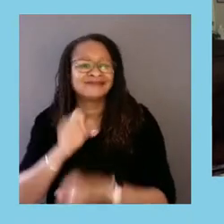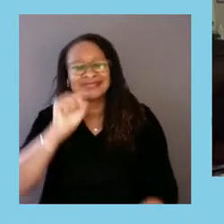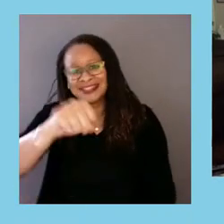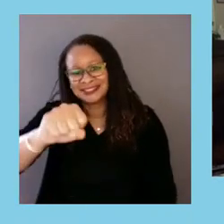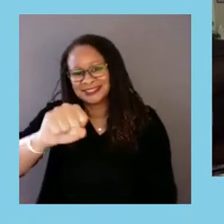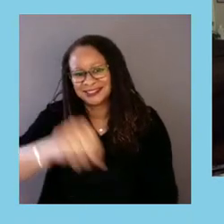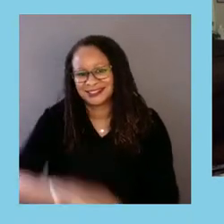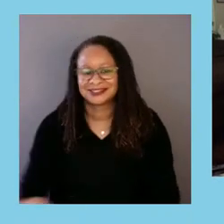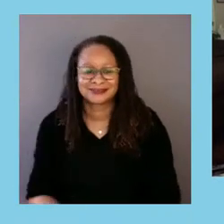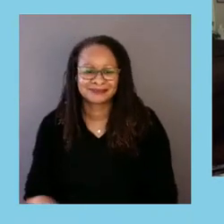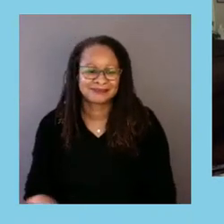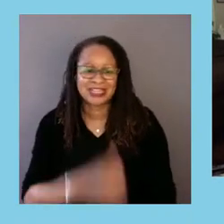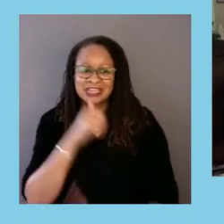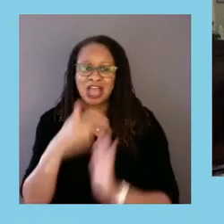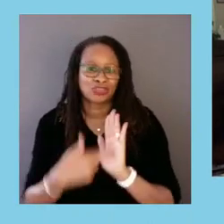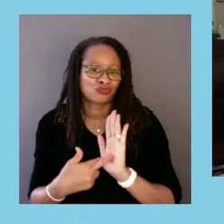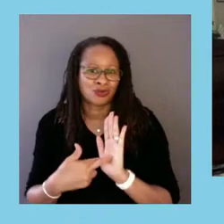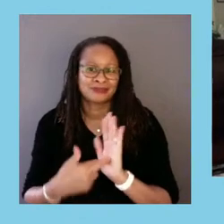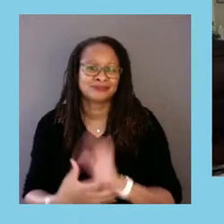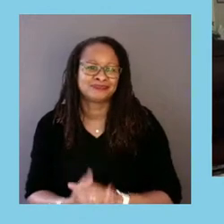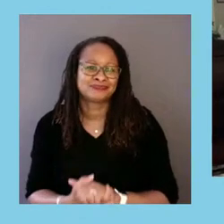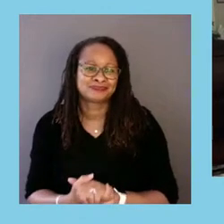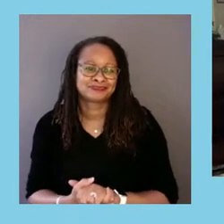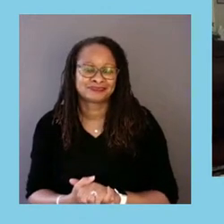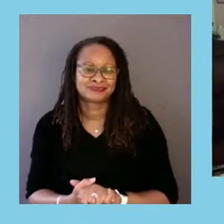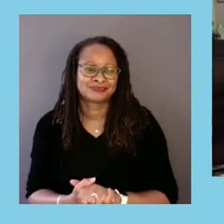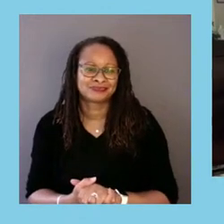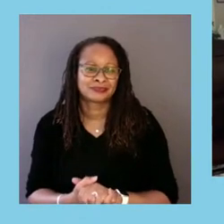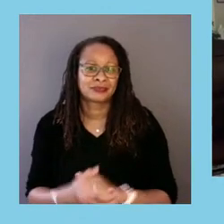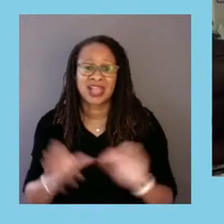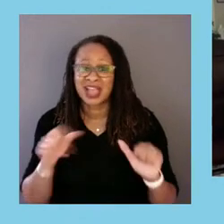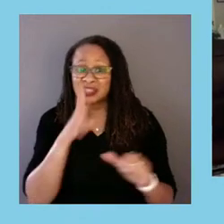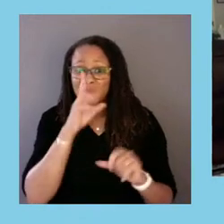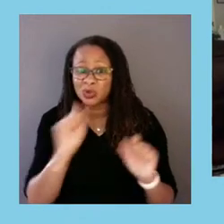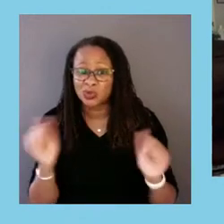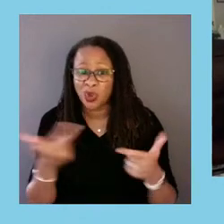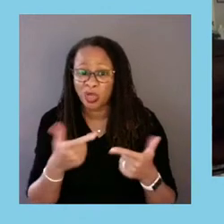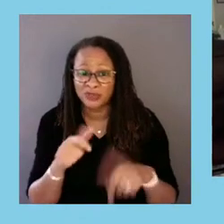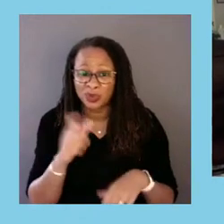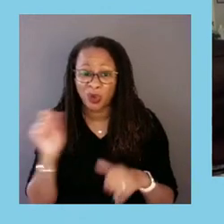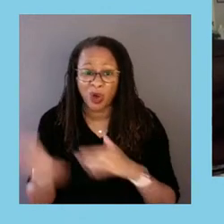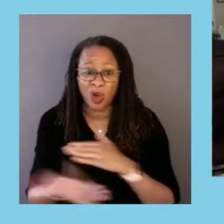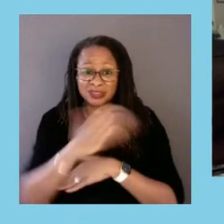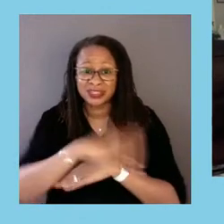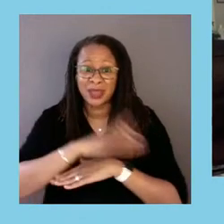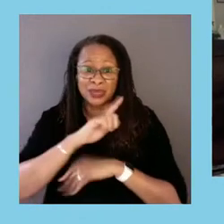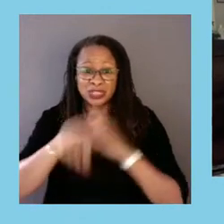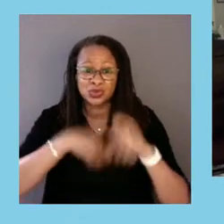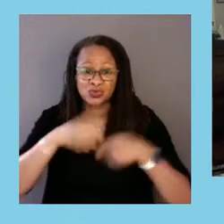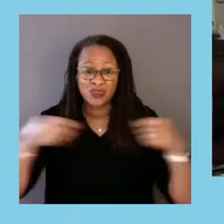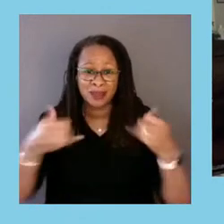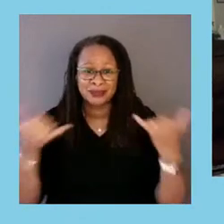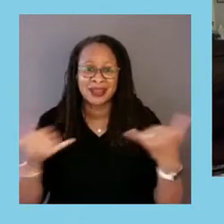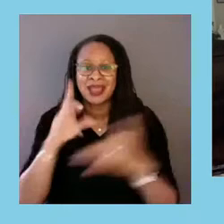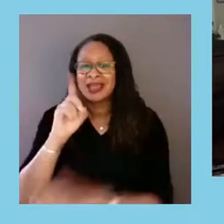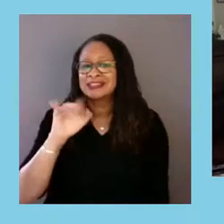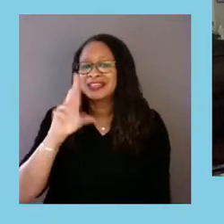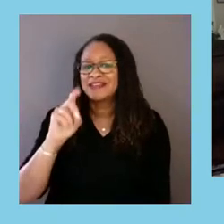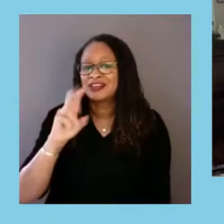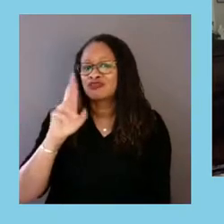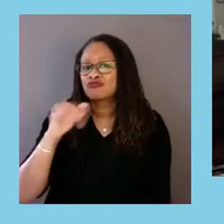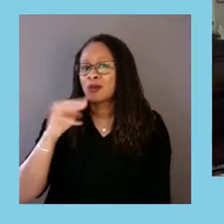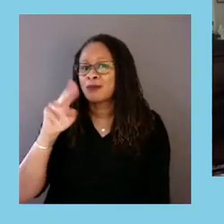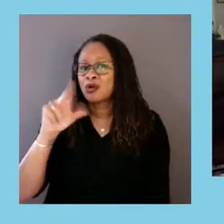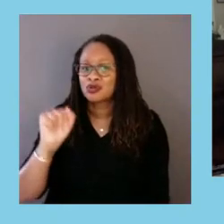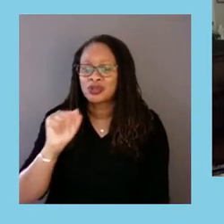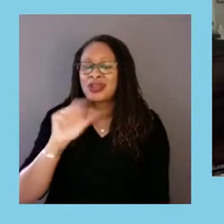rule. I would talk to you guys all day, but yeah, we have to wrap. But David, Ramona, Carrie, Carlos, thank